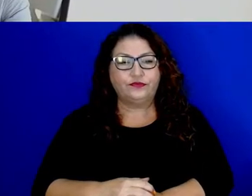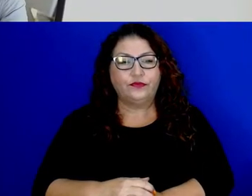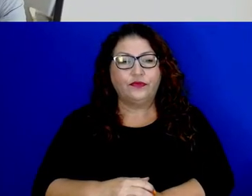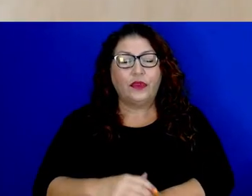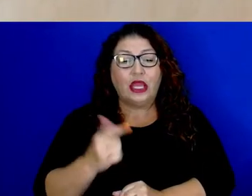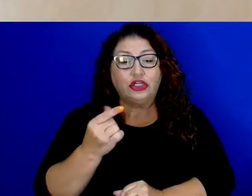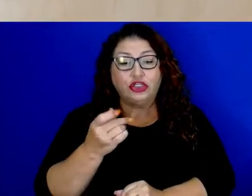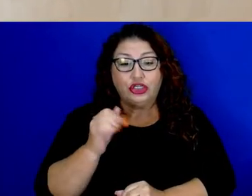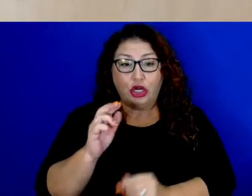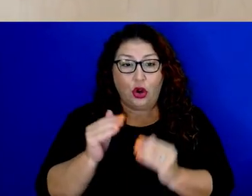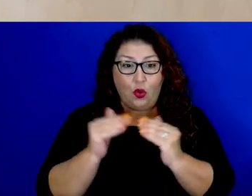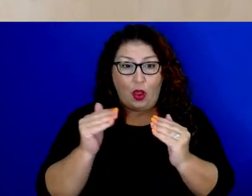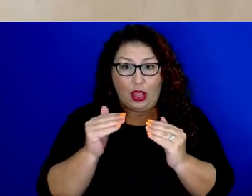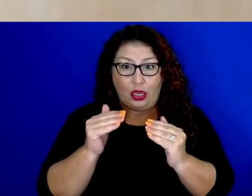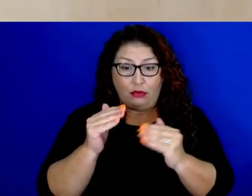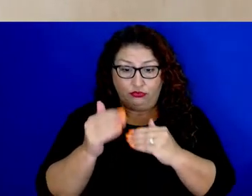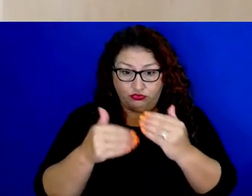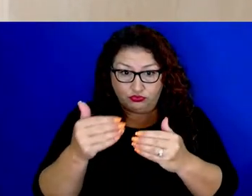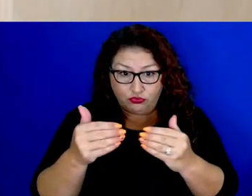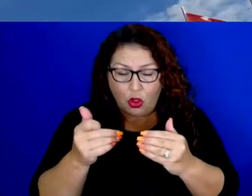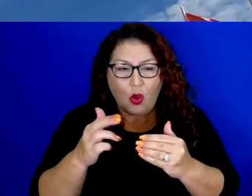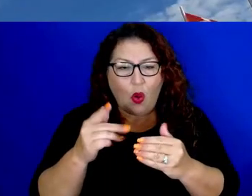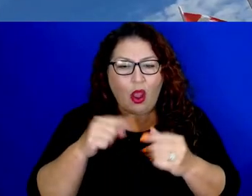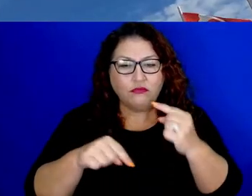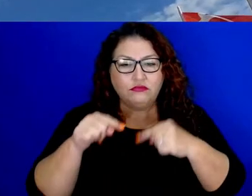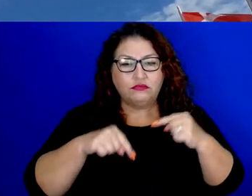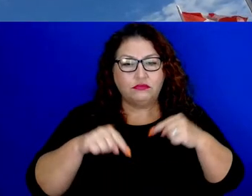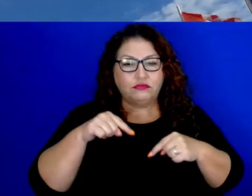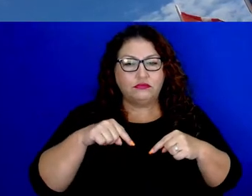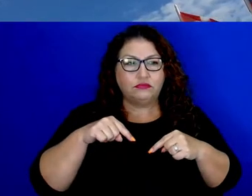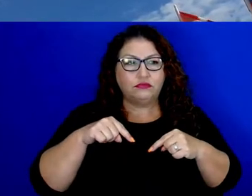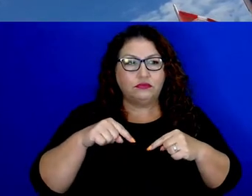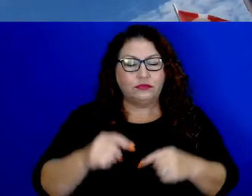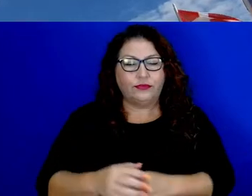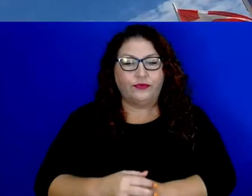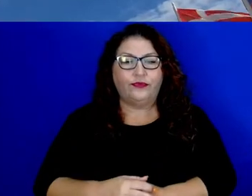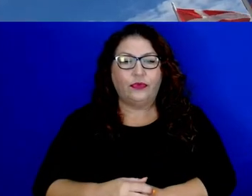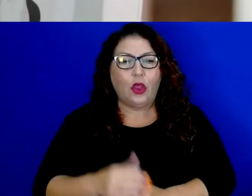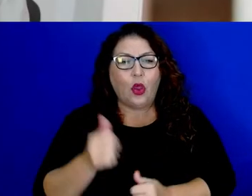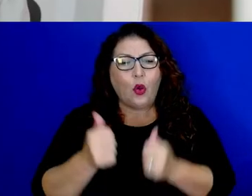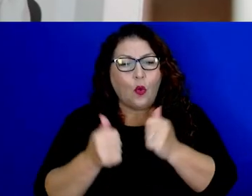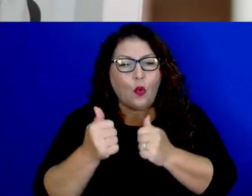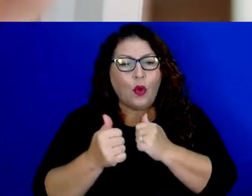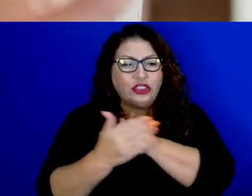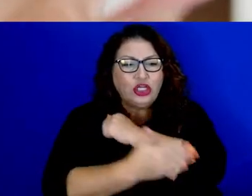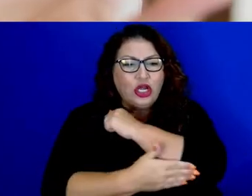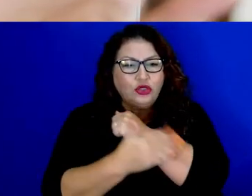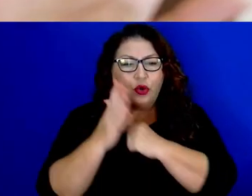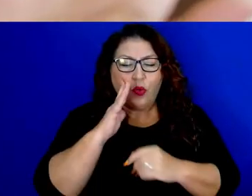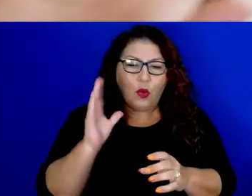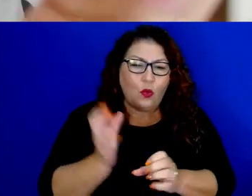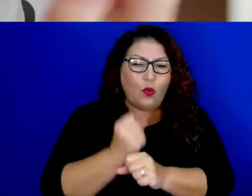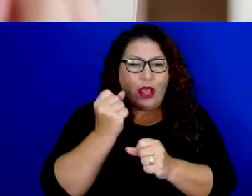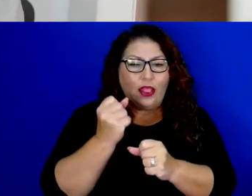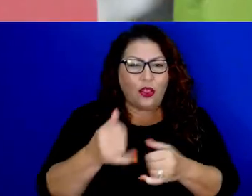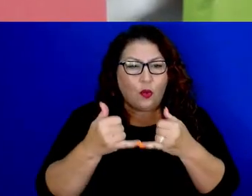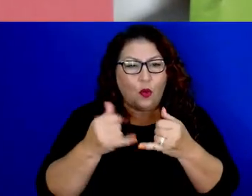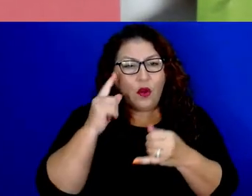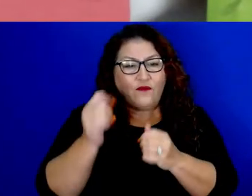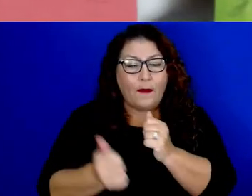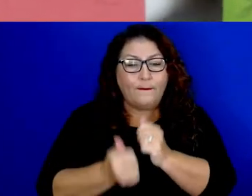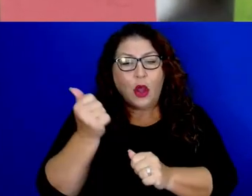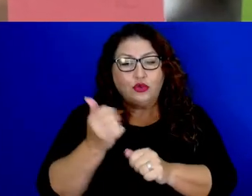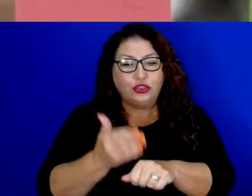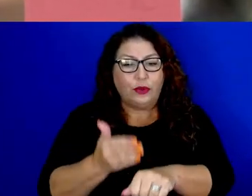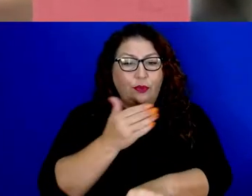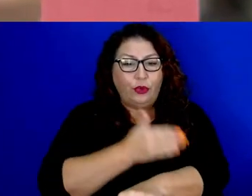forward or taken a step backwards? Which country will win the award for most improved?